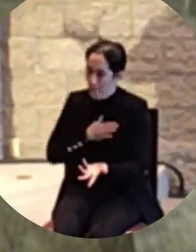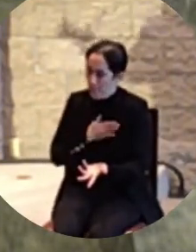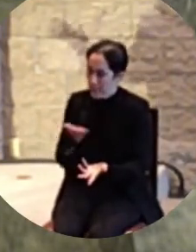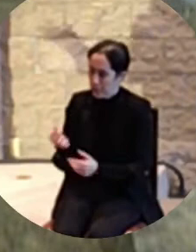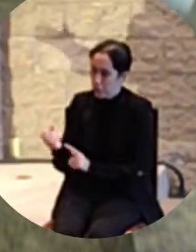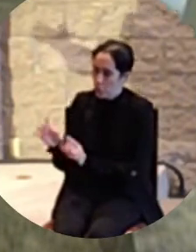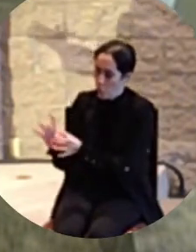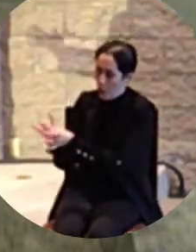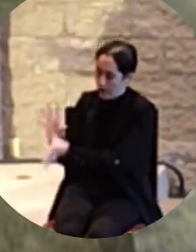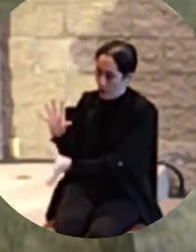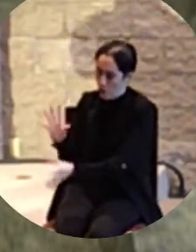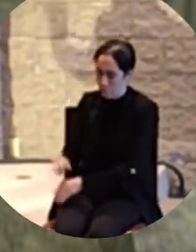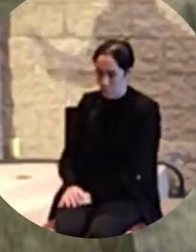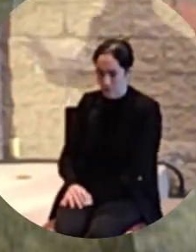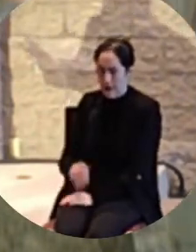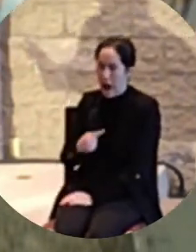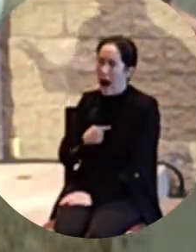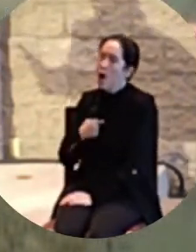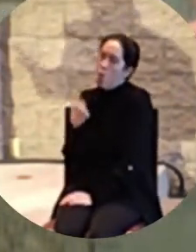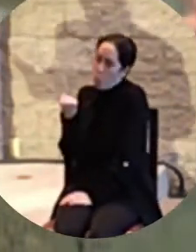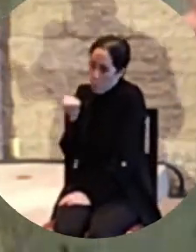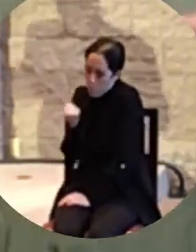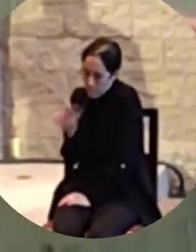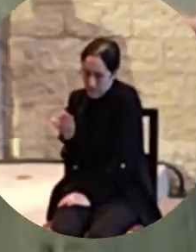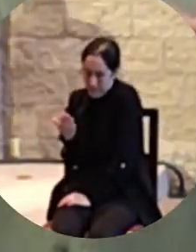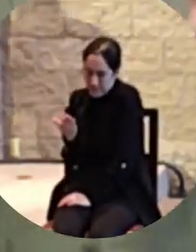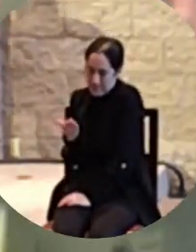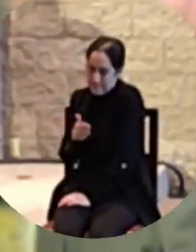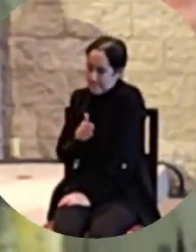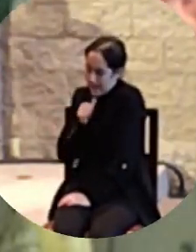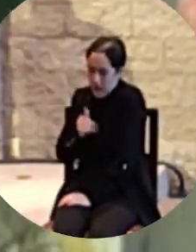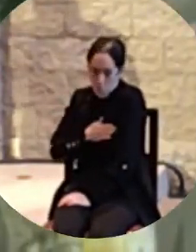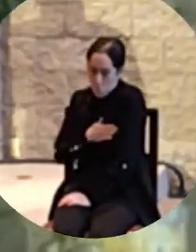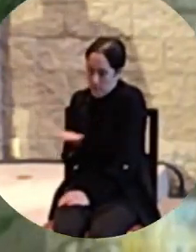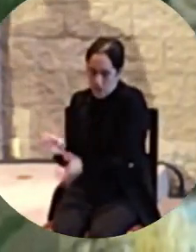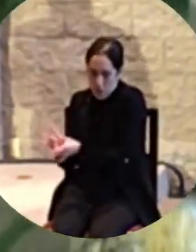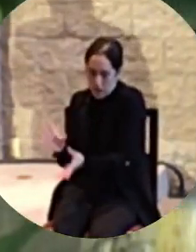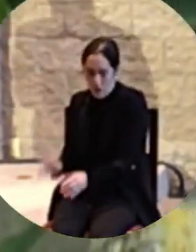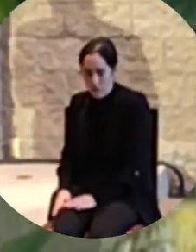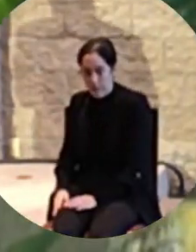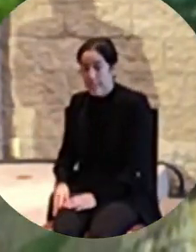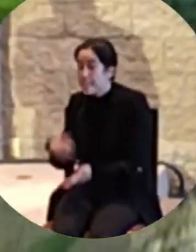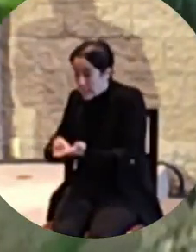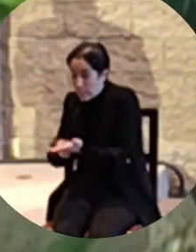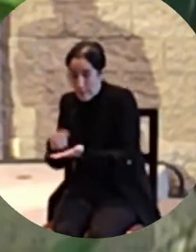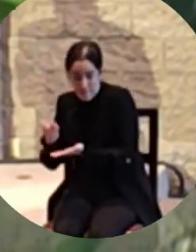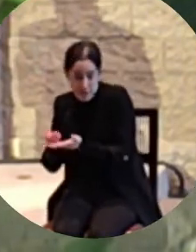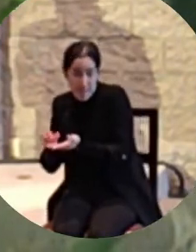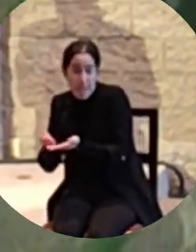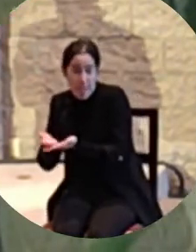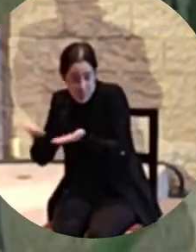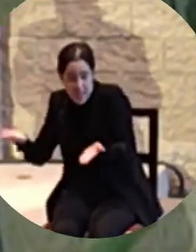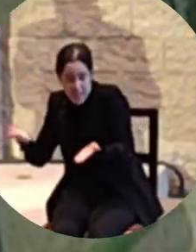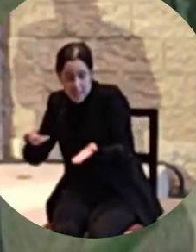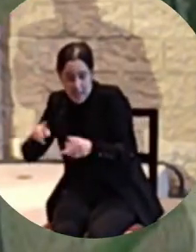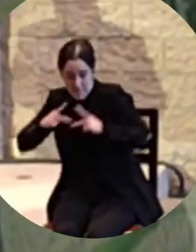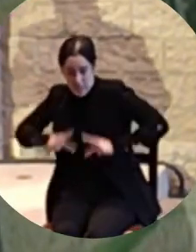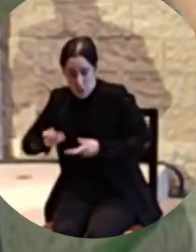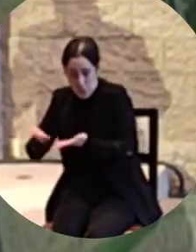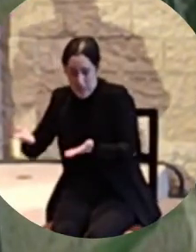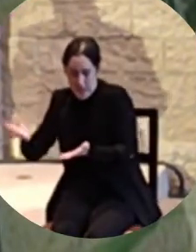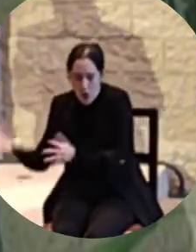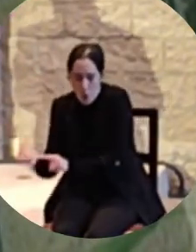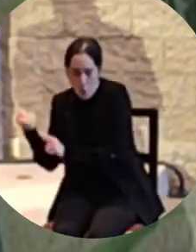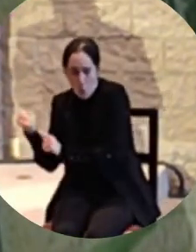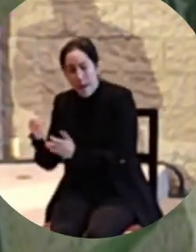sometimes, not willing to let that go, much less the emotional world, not willing to let that go. Not willing to let anger go, not